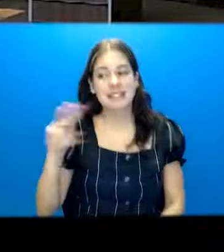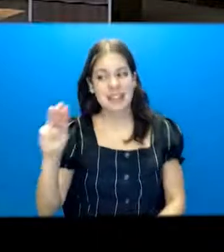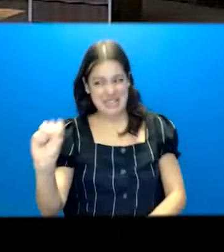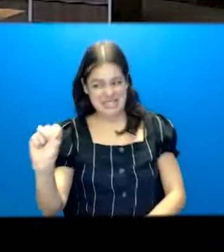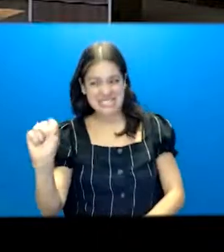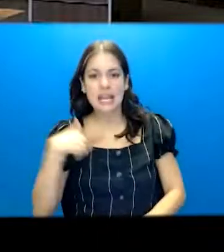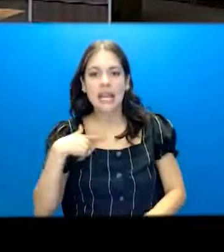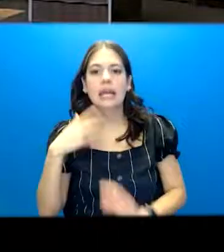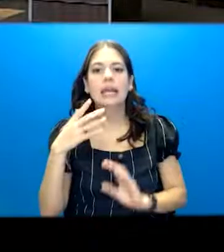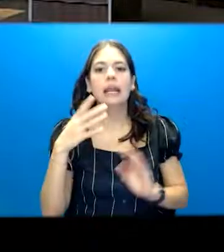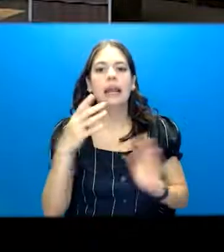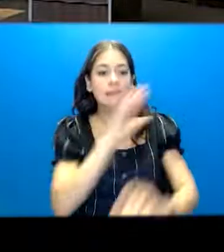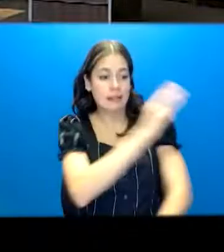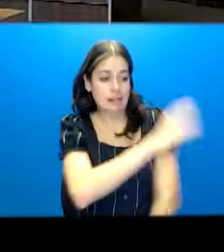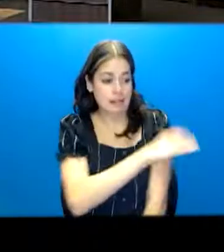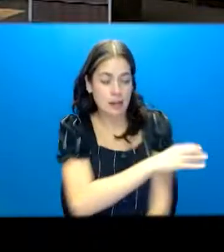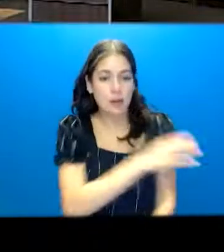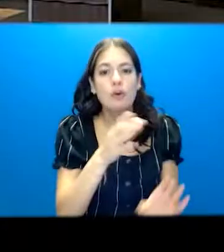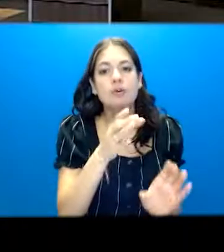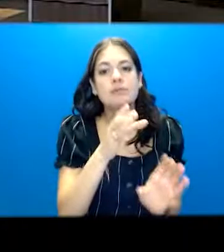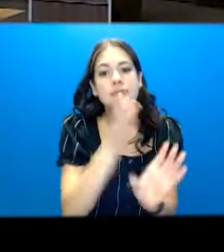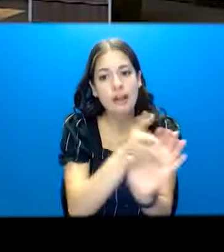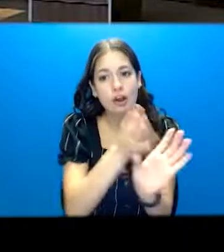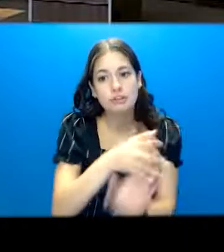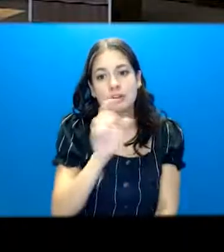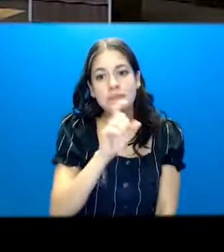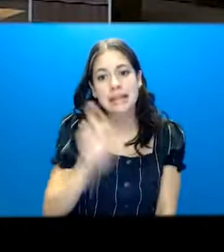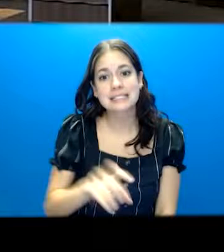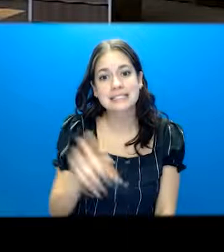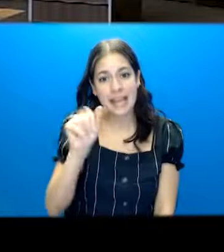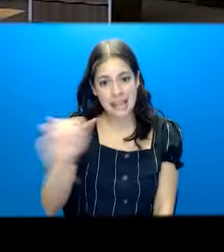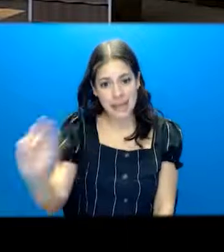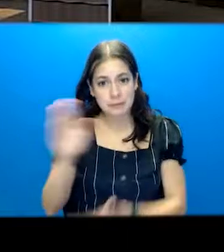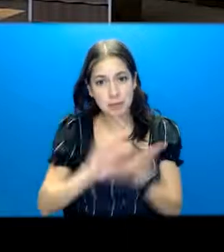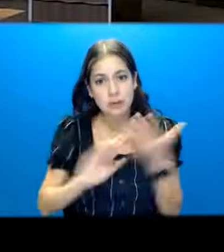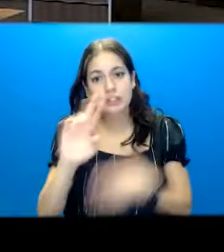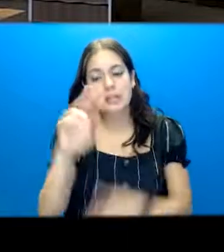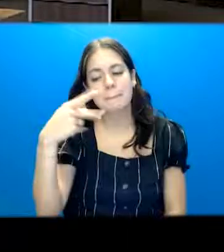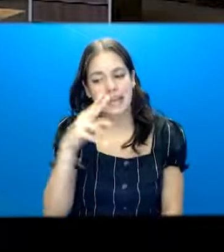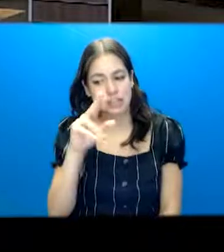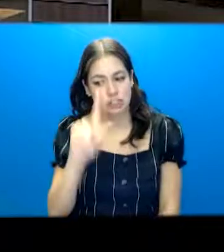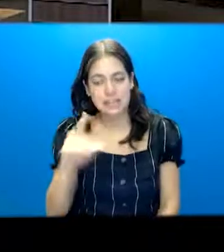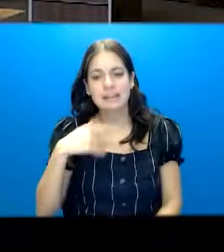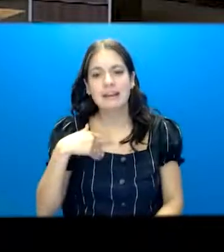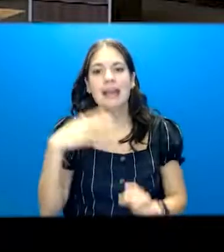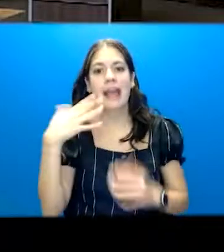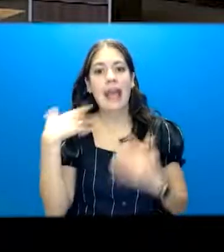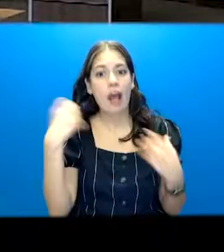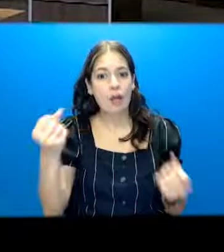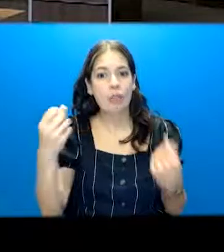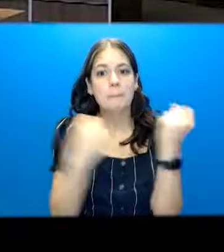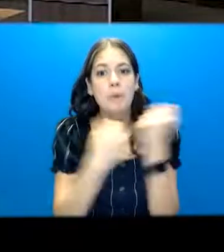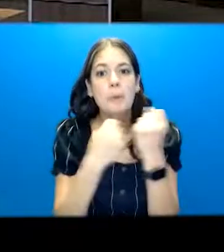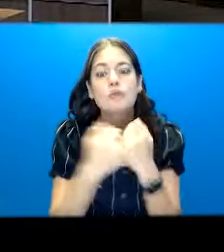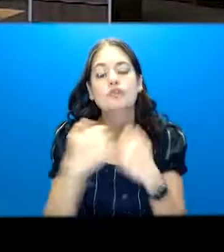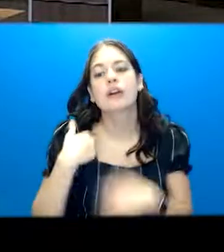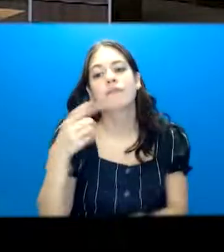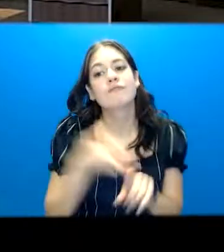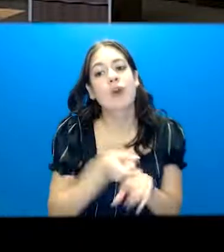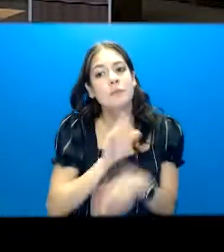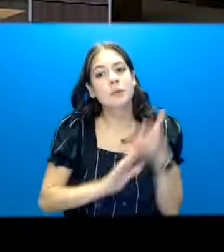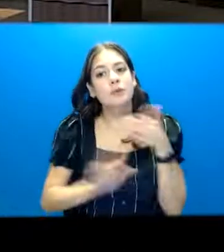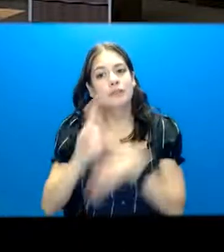clinical psychology from Alabama A&M University, and her PhD in health promotion and education from the University of